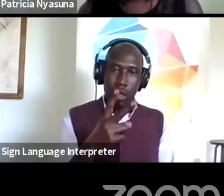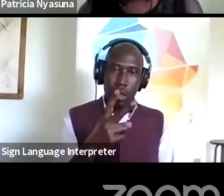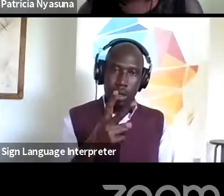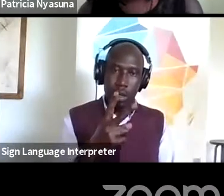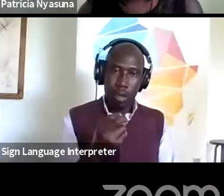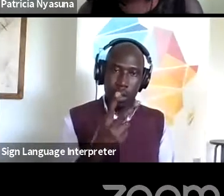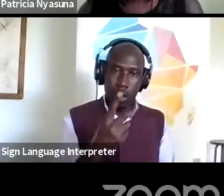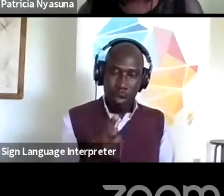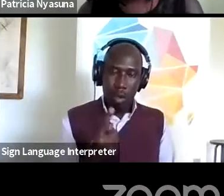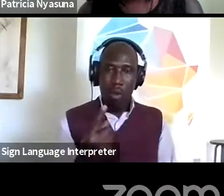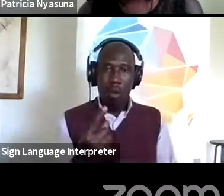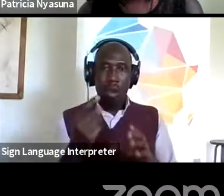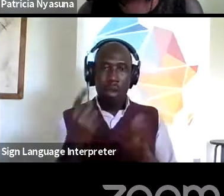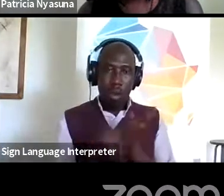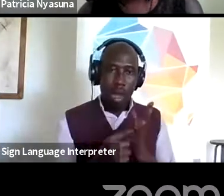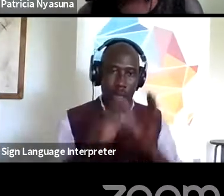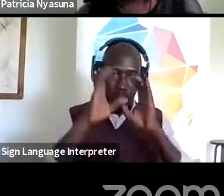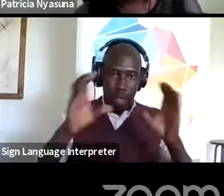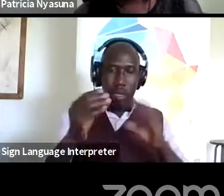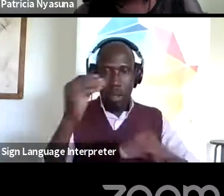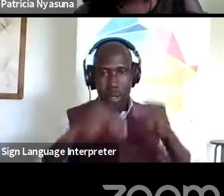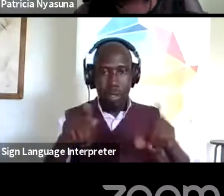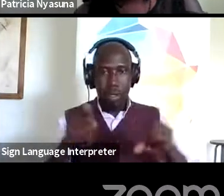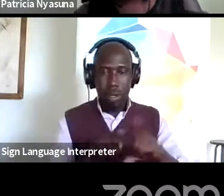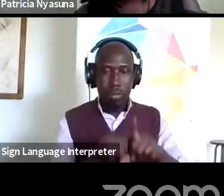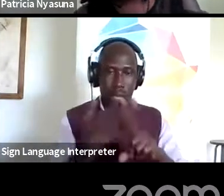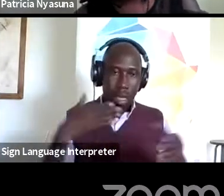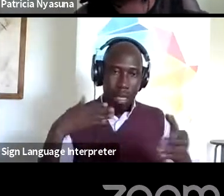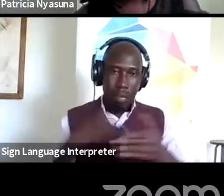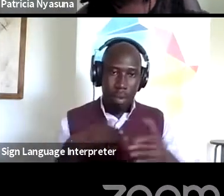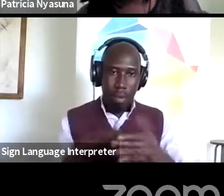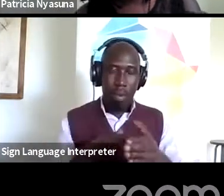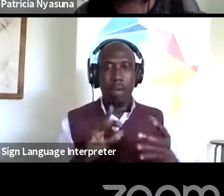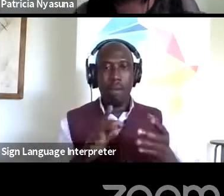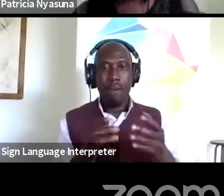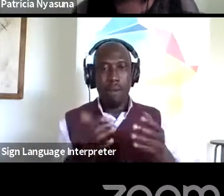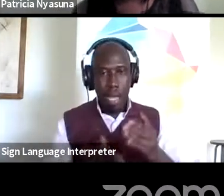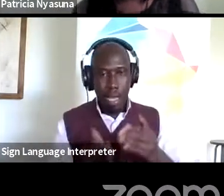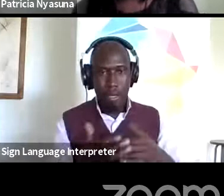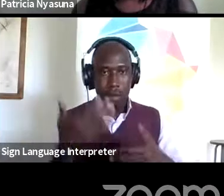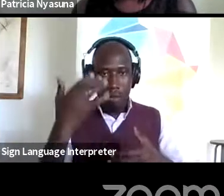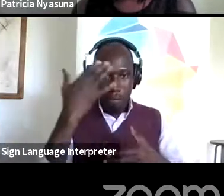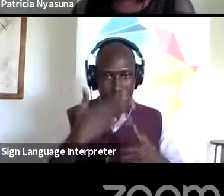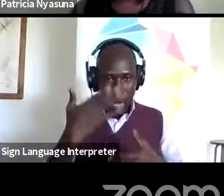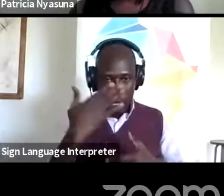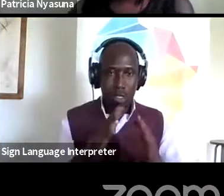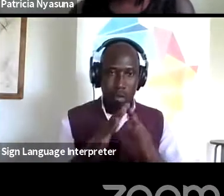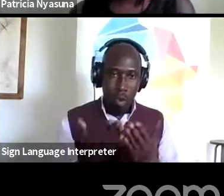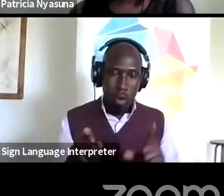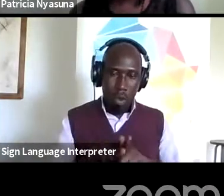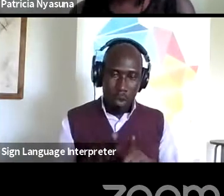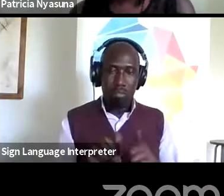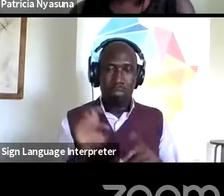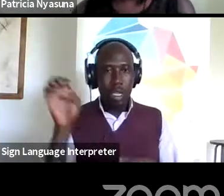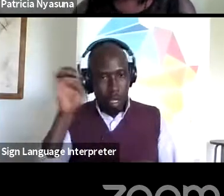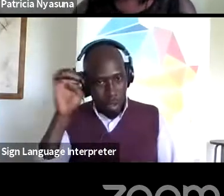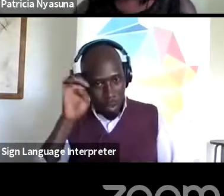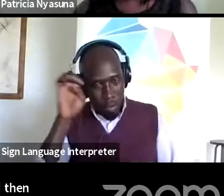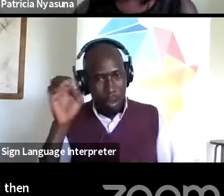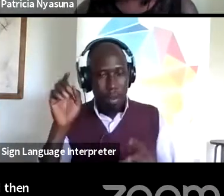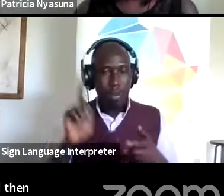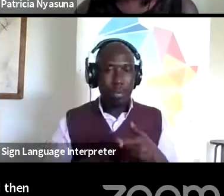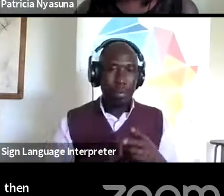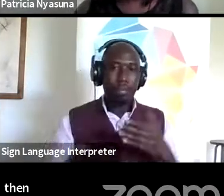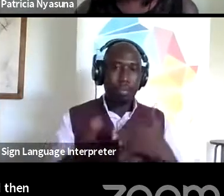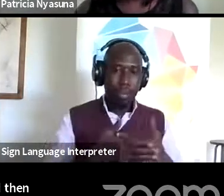Uganda, there were presidential elections, and there was also blocking of access to Facebook. And then in Ethiopia, the